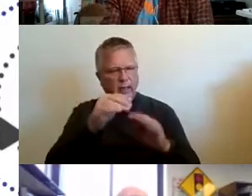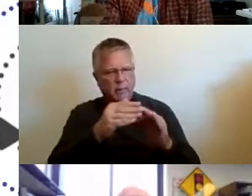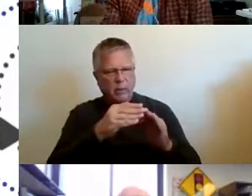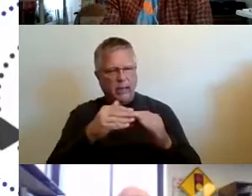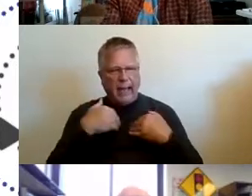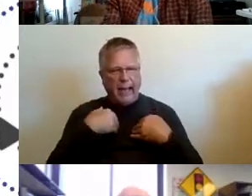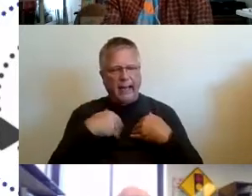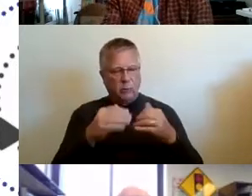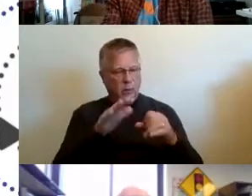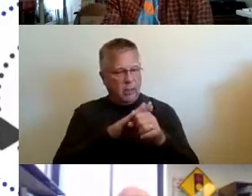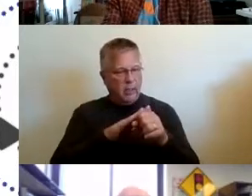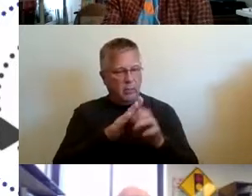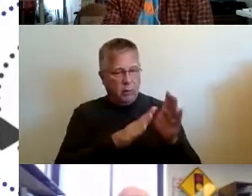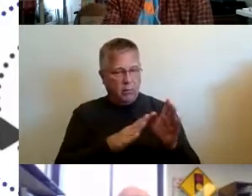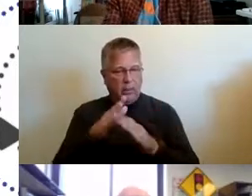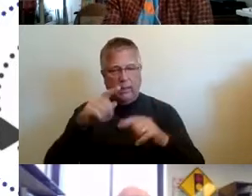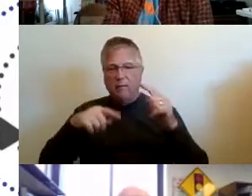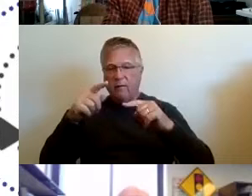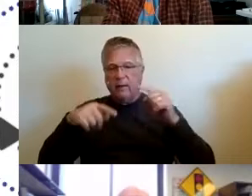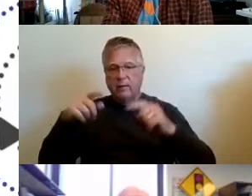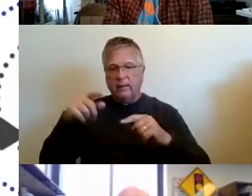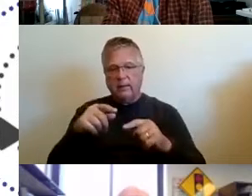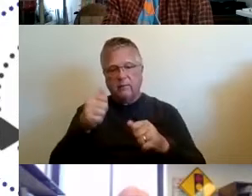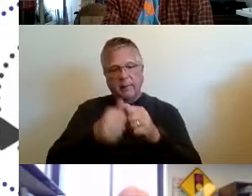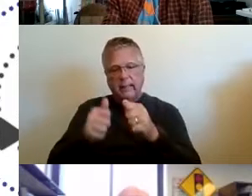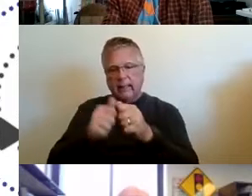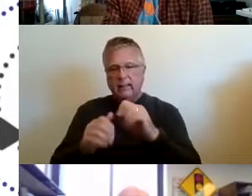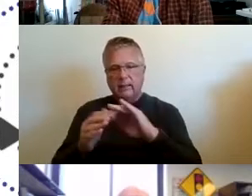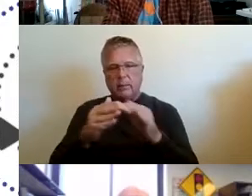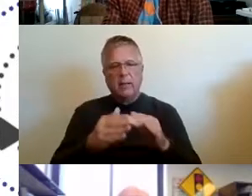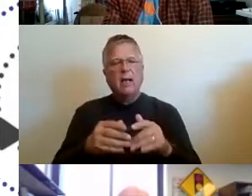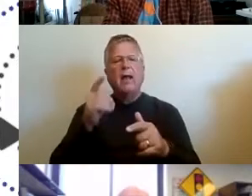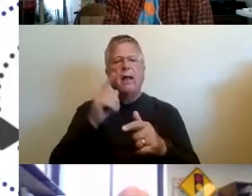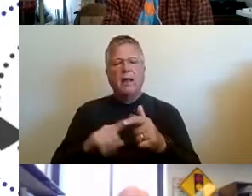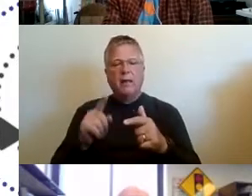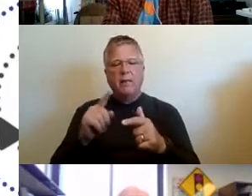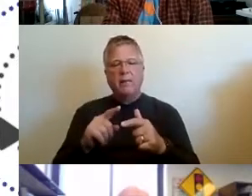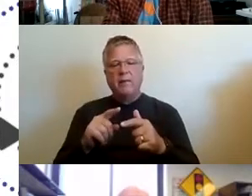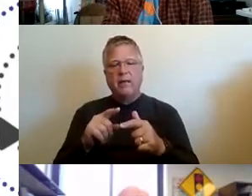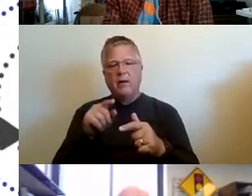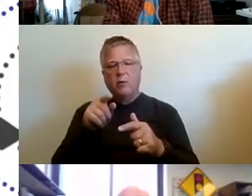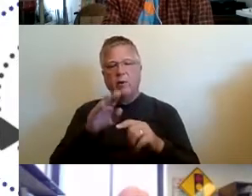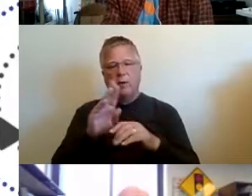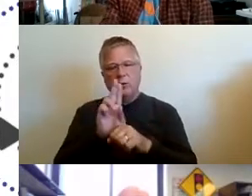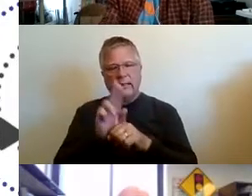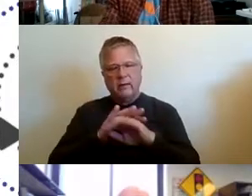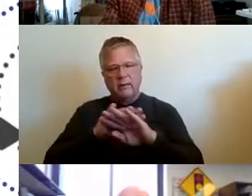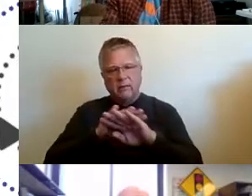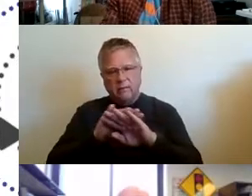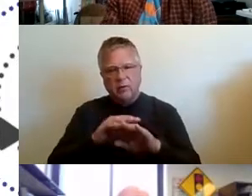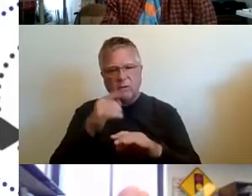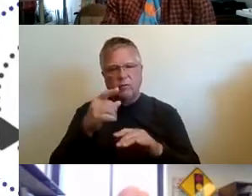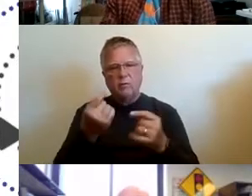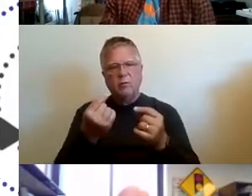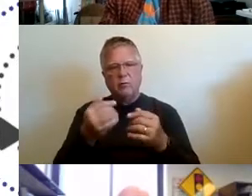neighborhood plan if there is a specific community. Through that, we did the initial filter for those corridor. In the next